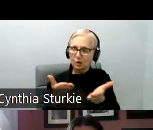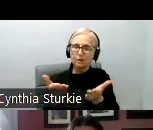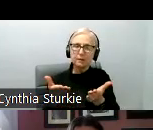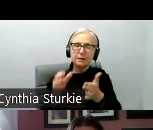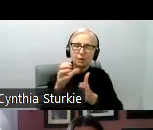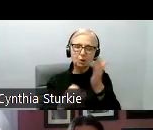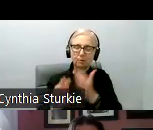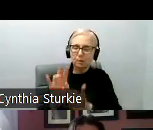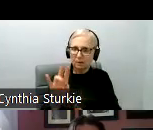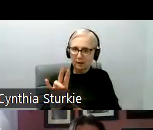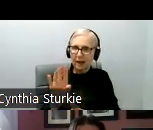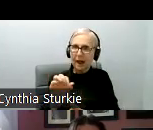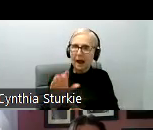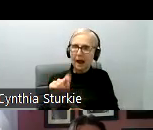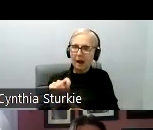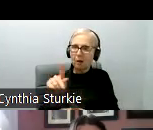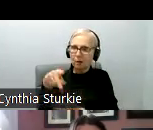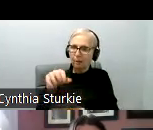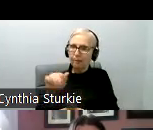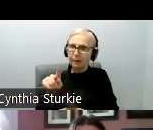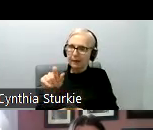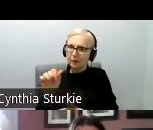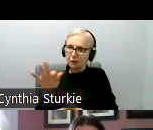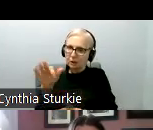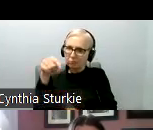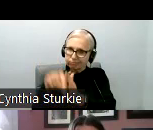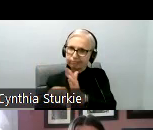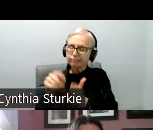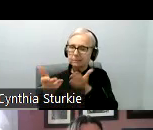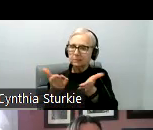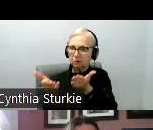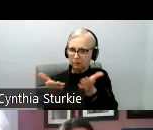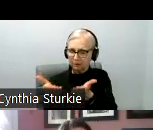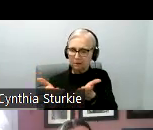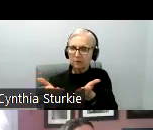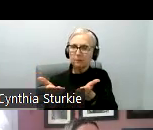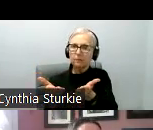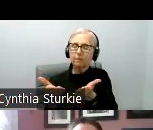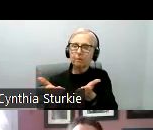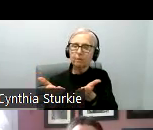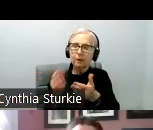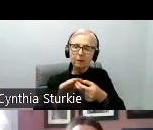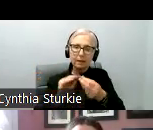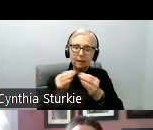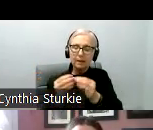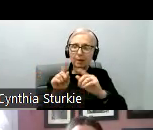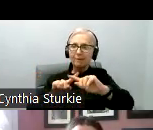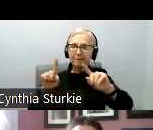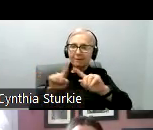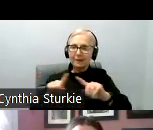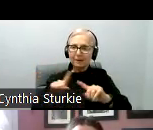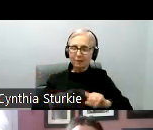Chapter 7 is outpatient and high intensity outpatient services. Now, we have a number of different